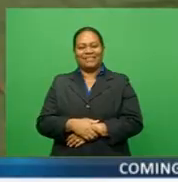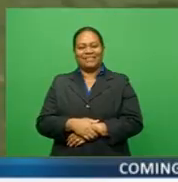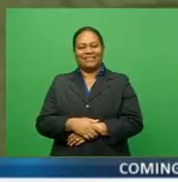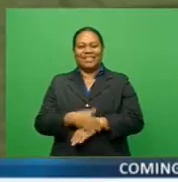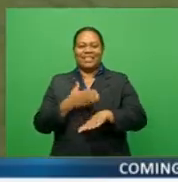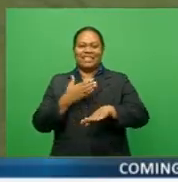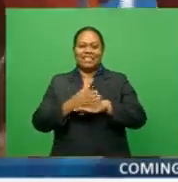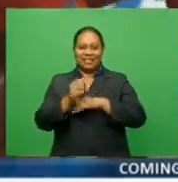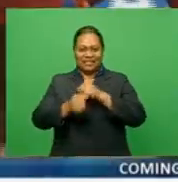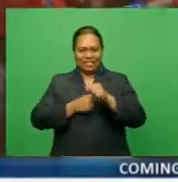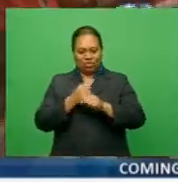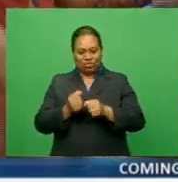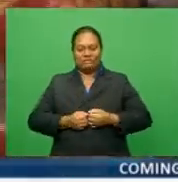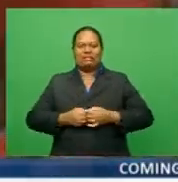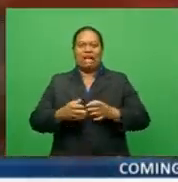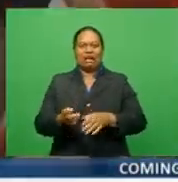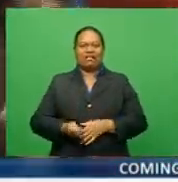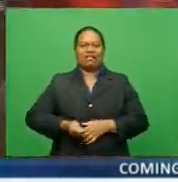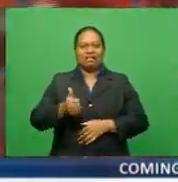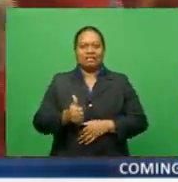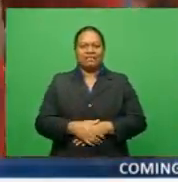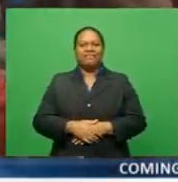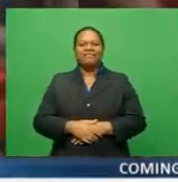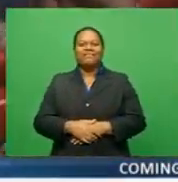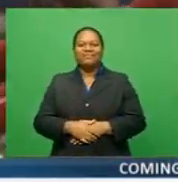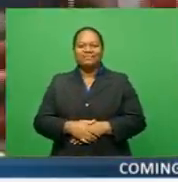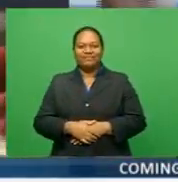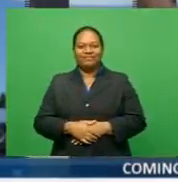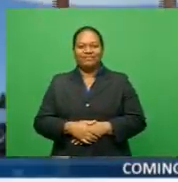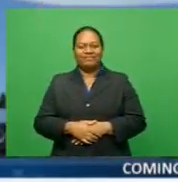new season to start early,